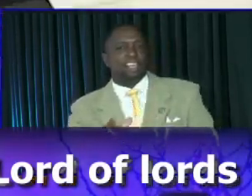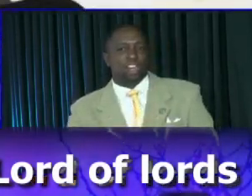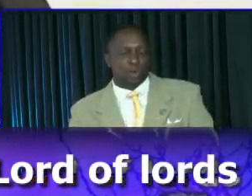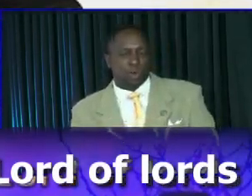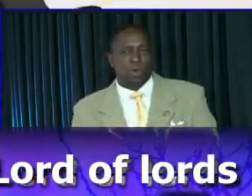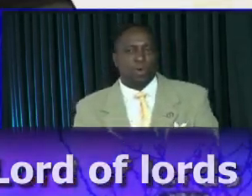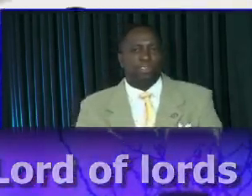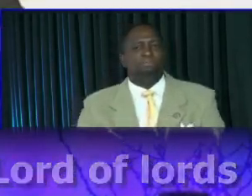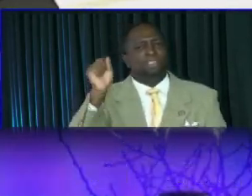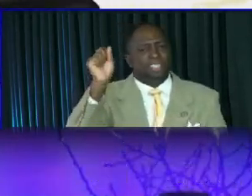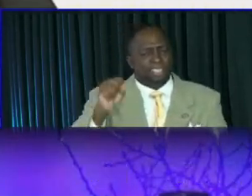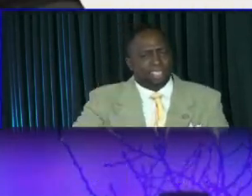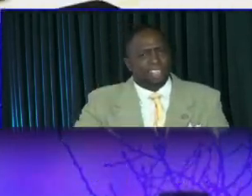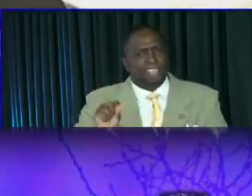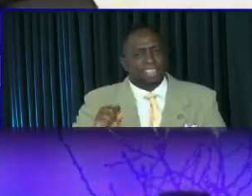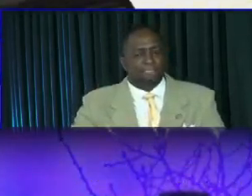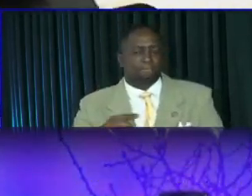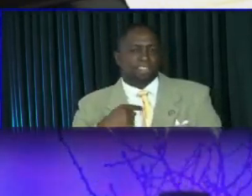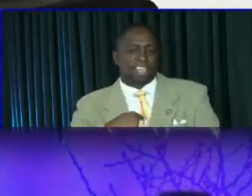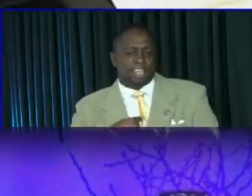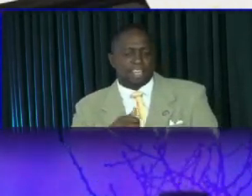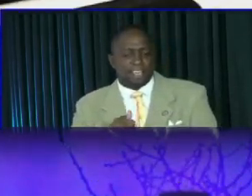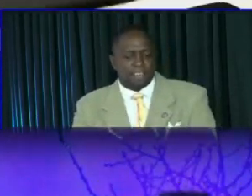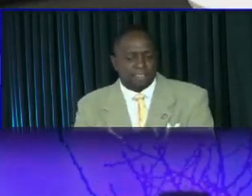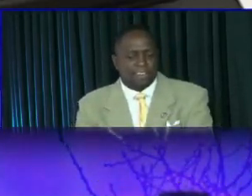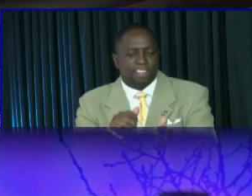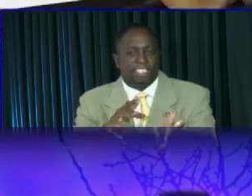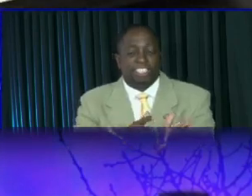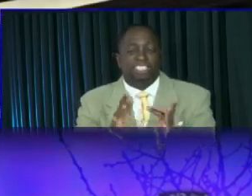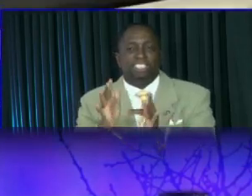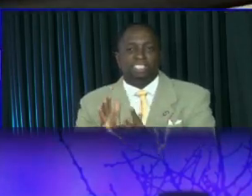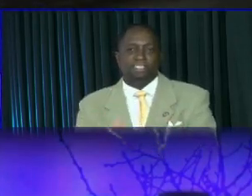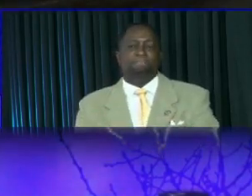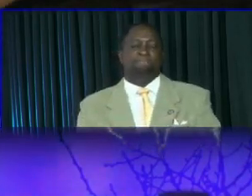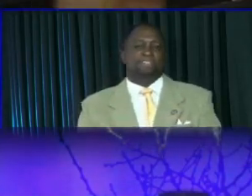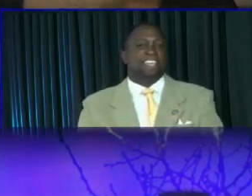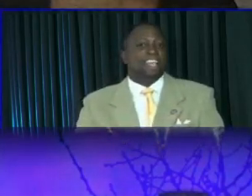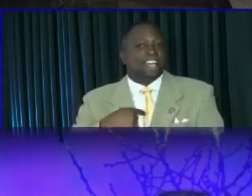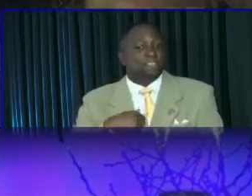Lord of Lords. Hey,